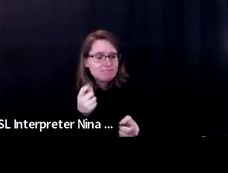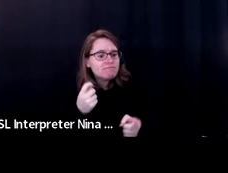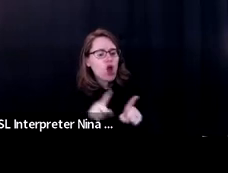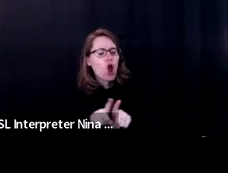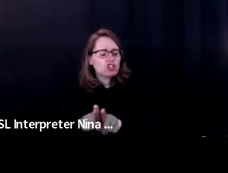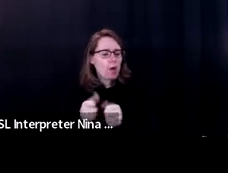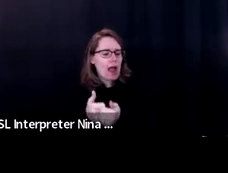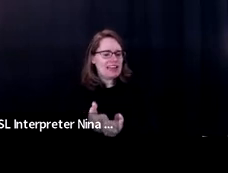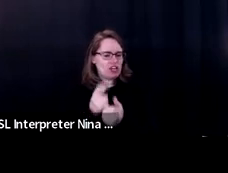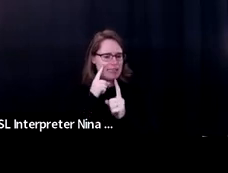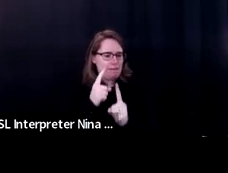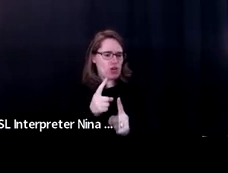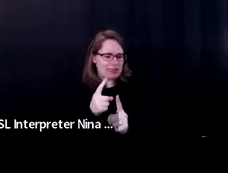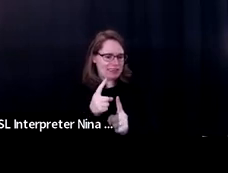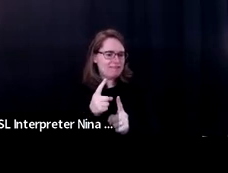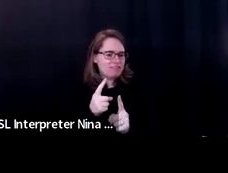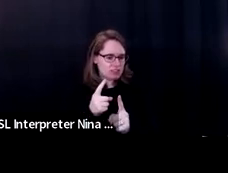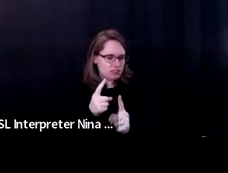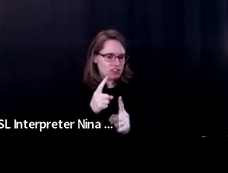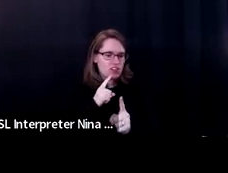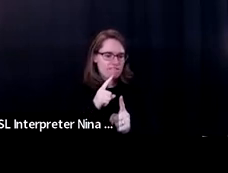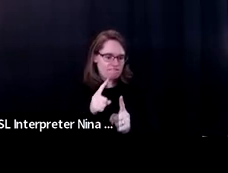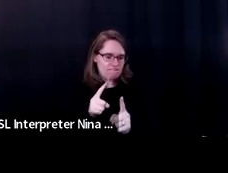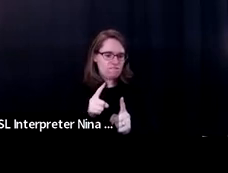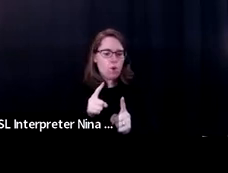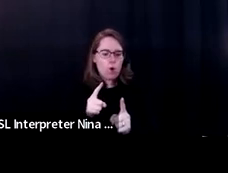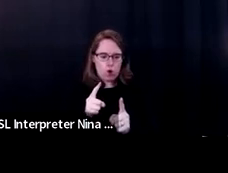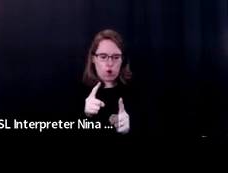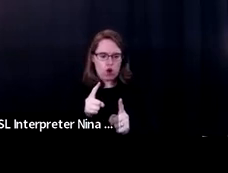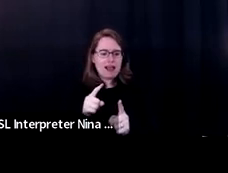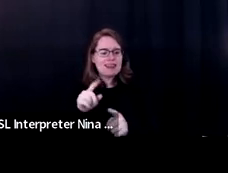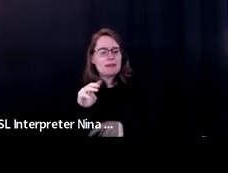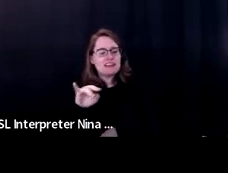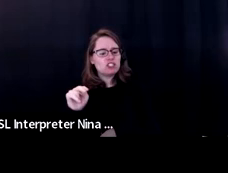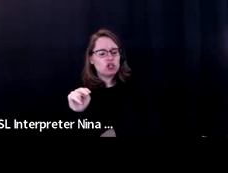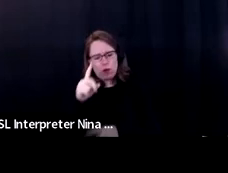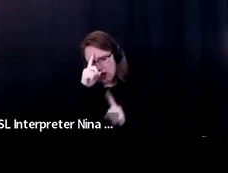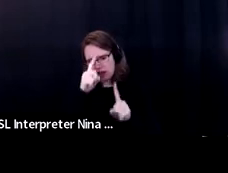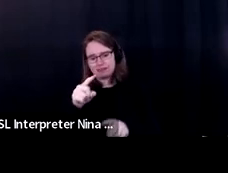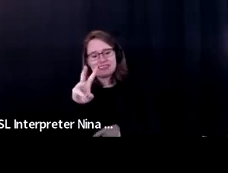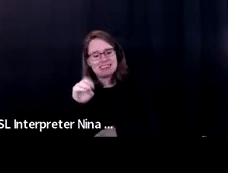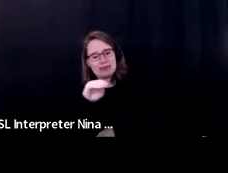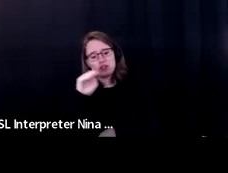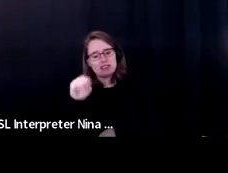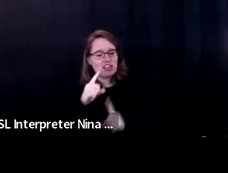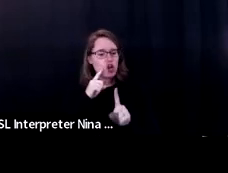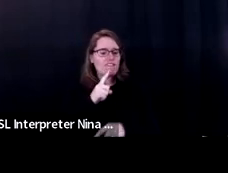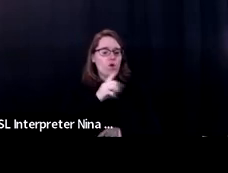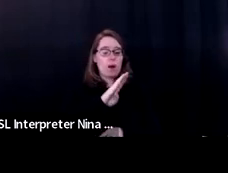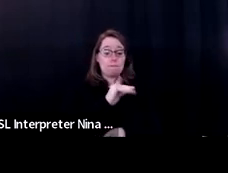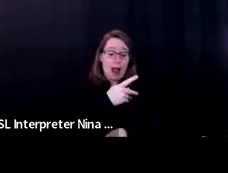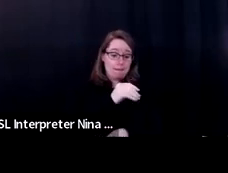had established already under Launch Minnesota, 60% target towards BIPOC, women,